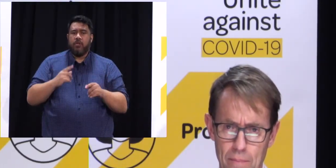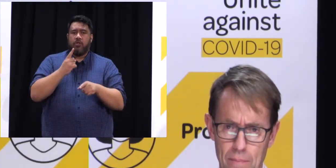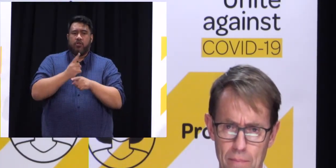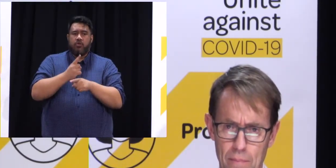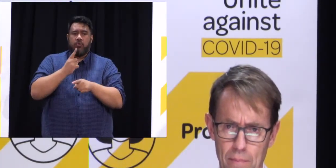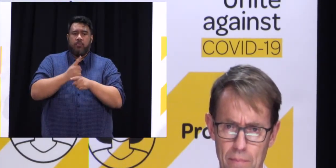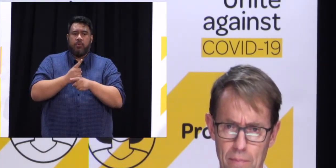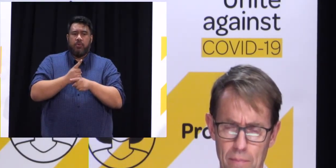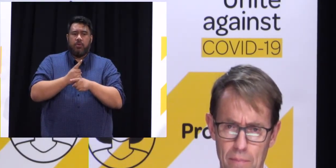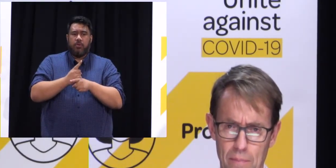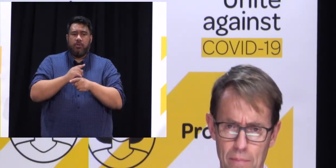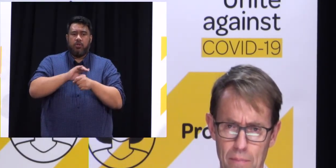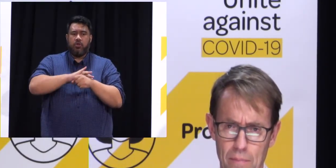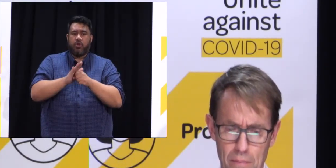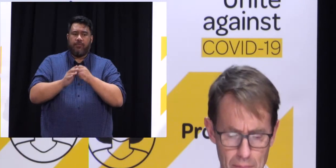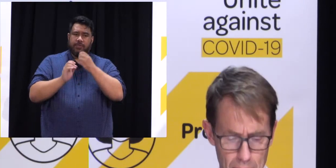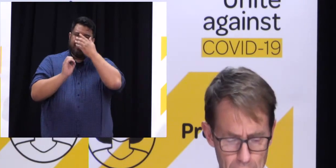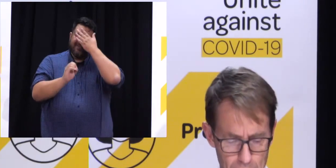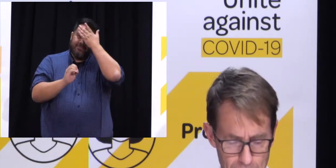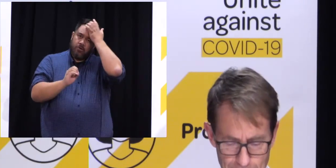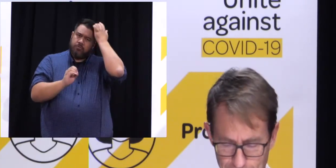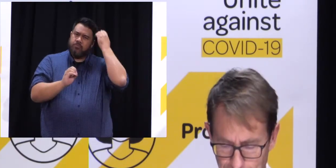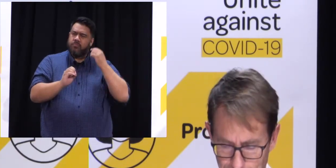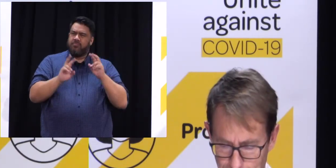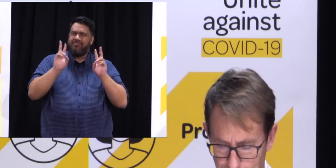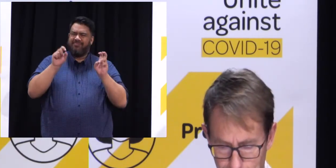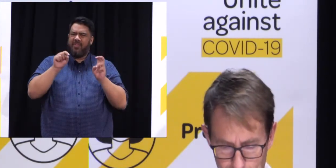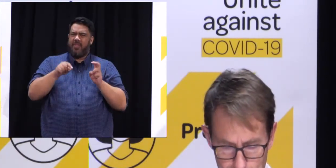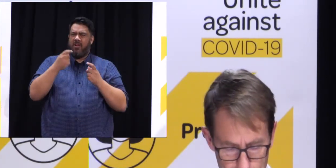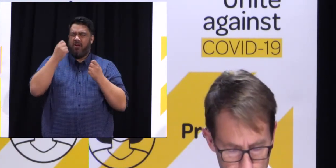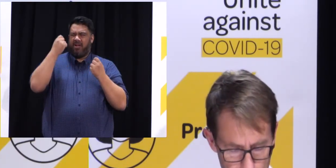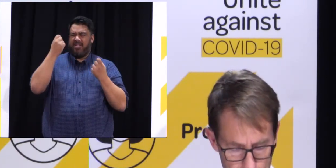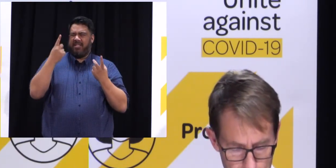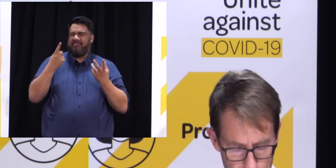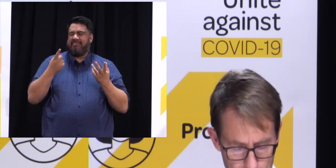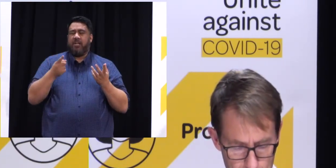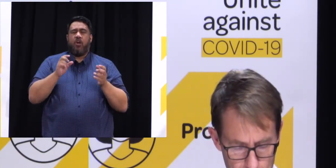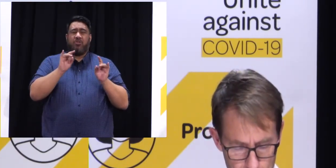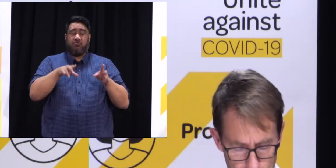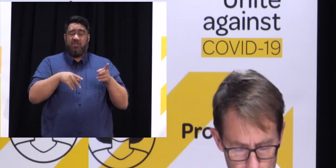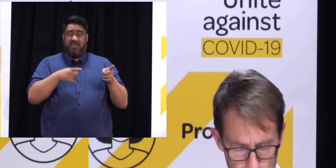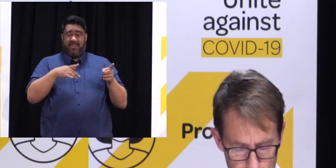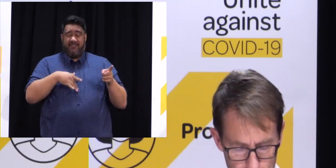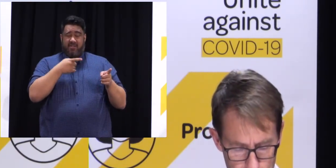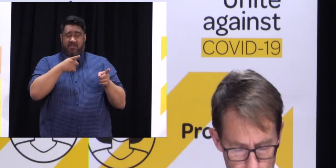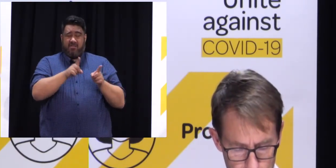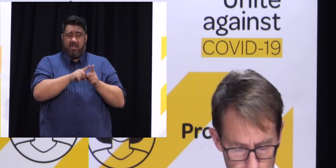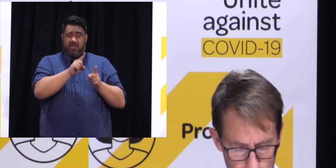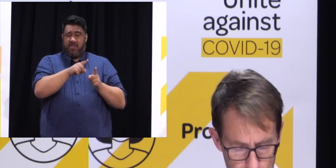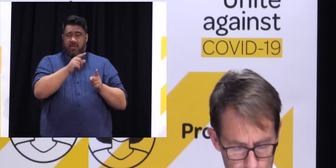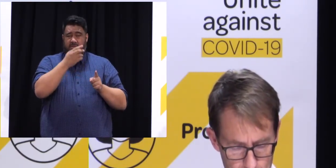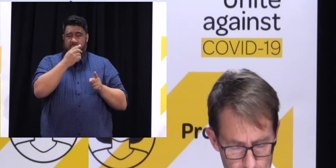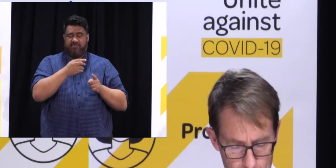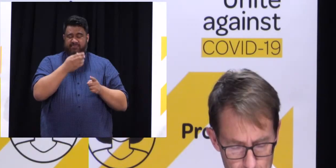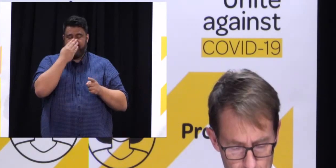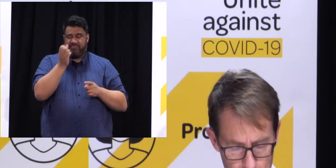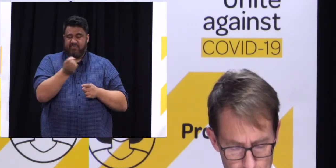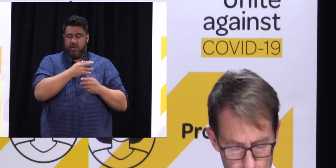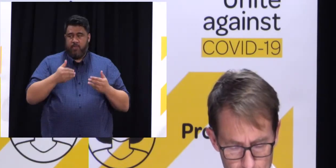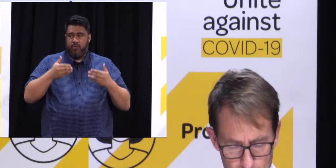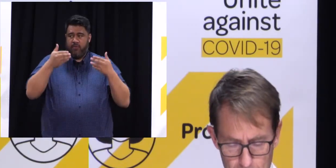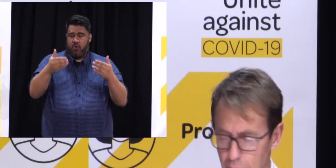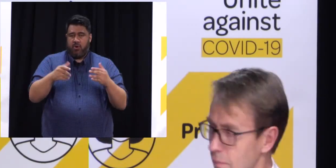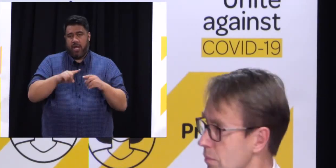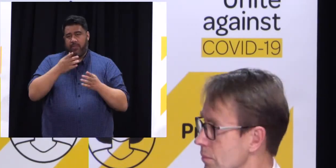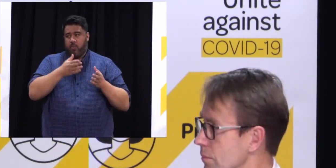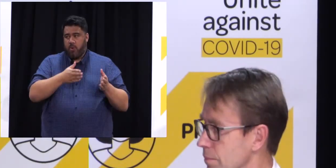bad rap. Australia seems to have walked away from the idea based on the New South Wales outbreak, now focusing on hospitalisations rather